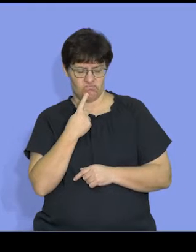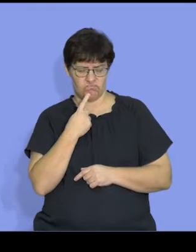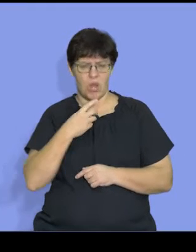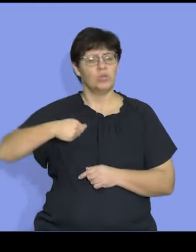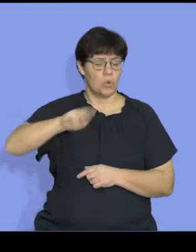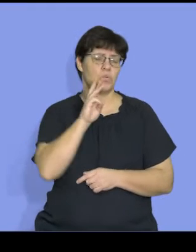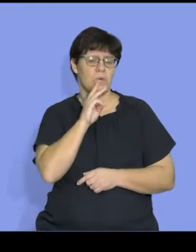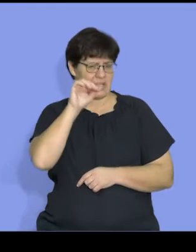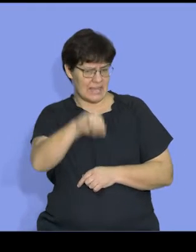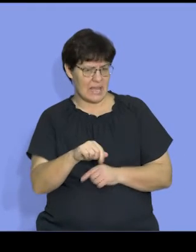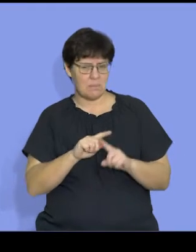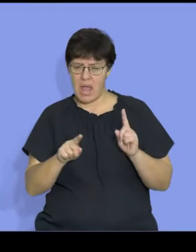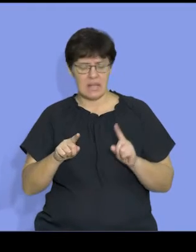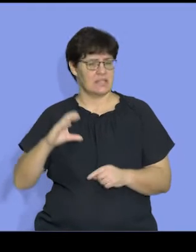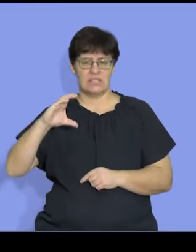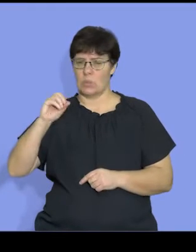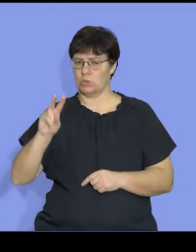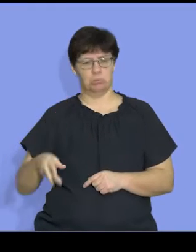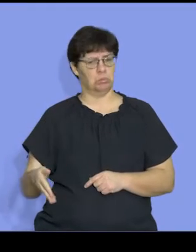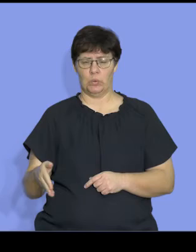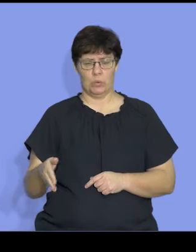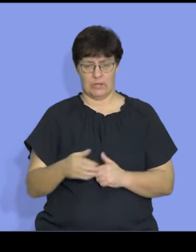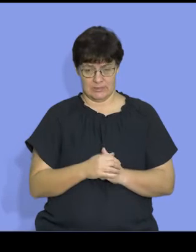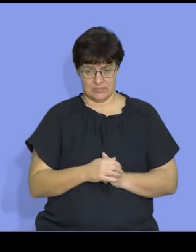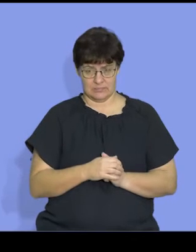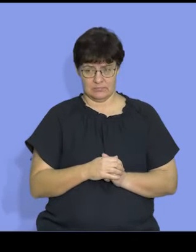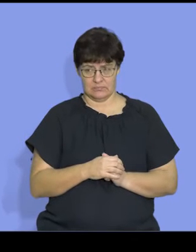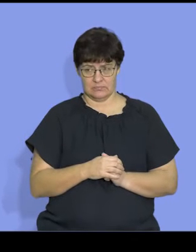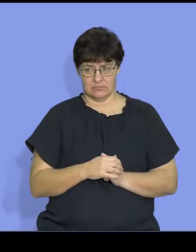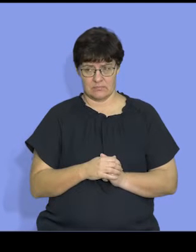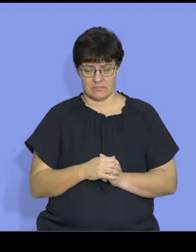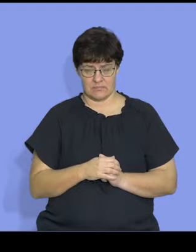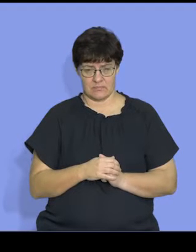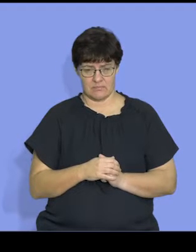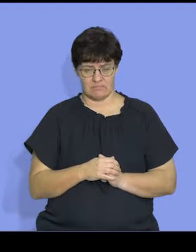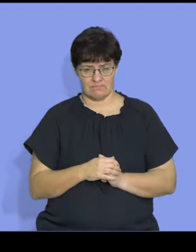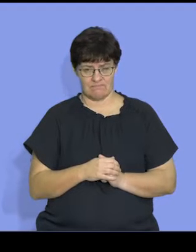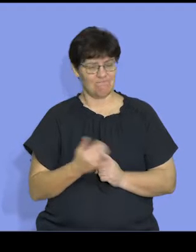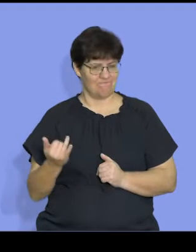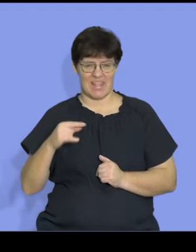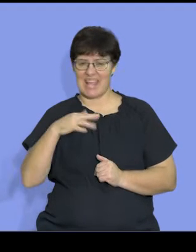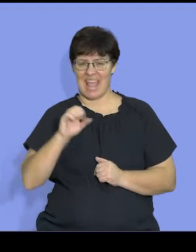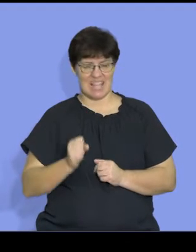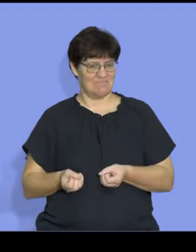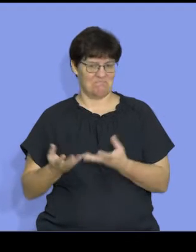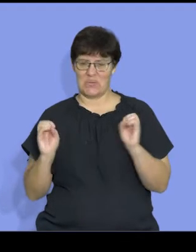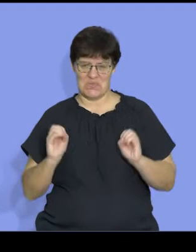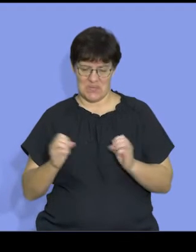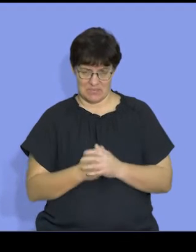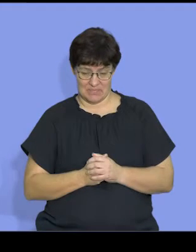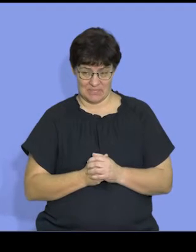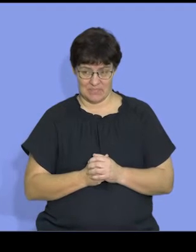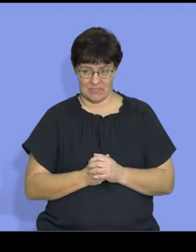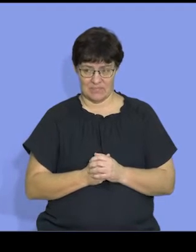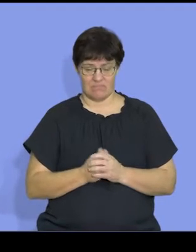and water again, right? This will give us salt and water. Still, it doesn't give us what? Carbon dioxide.